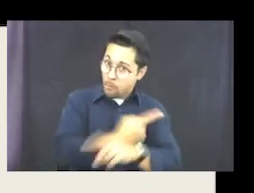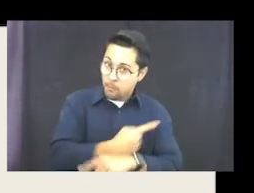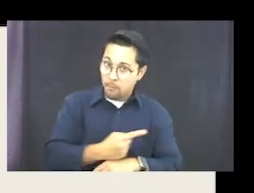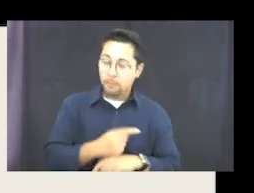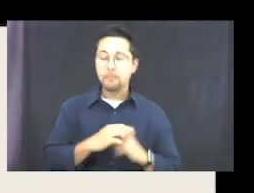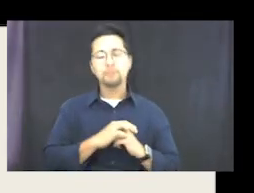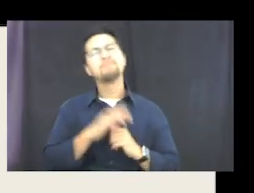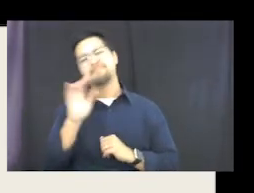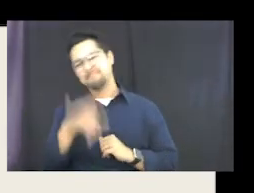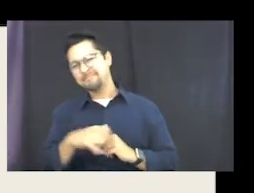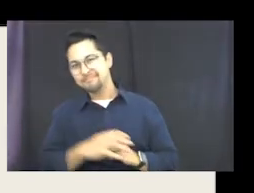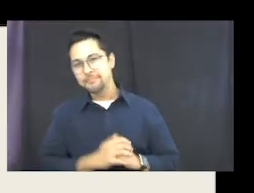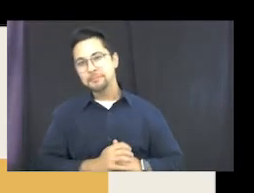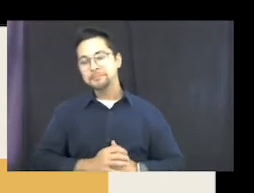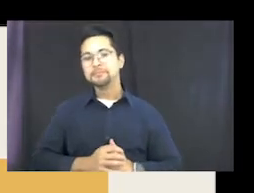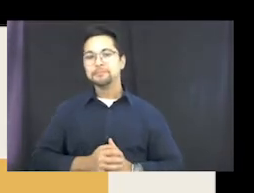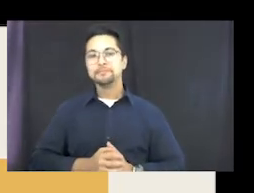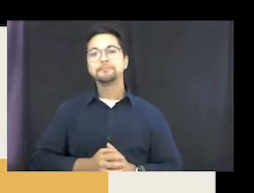sorts of things.